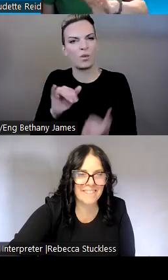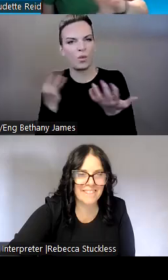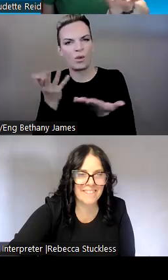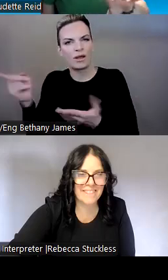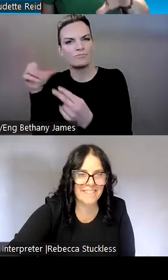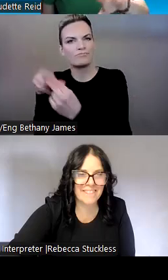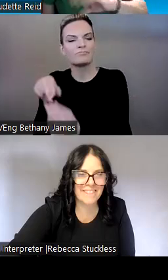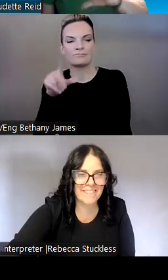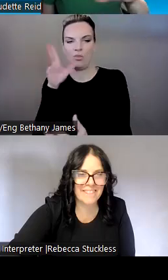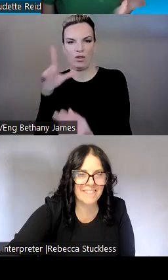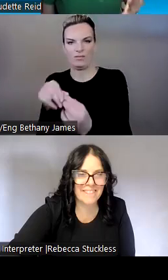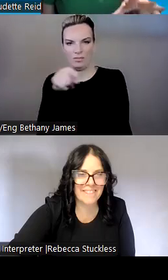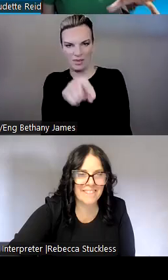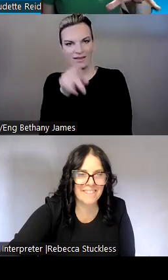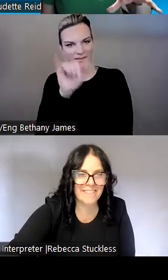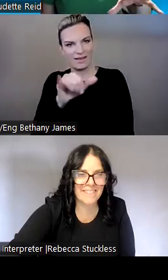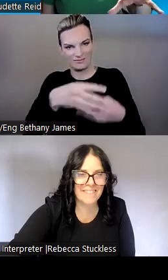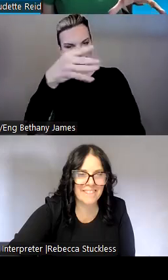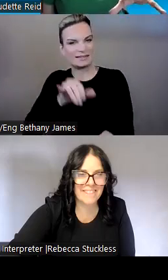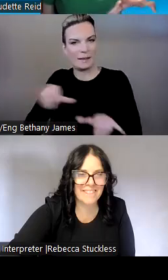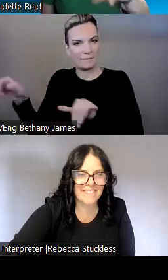whole web area is going to be